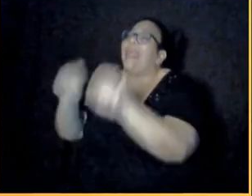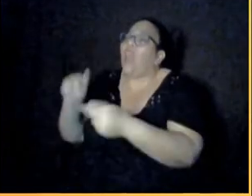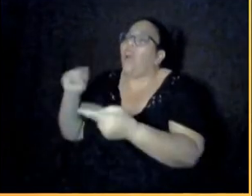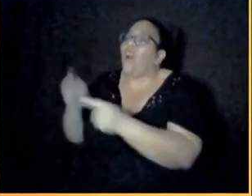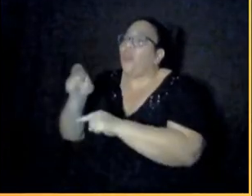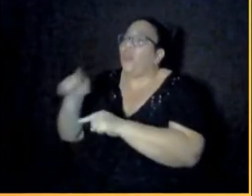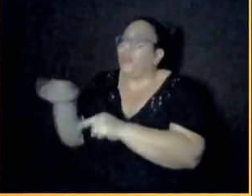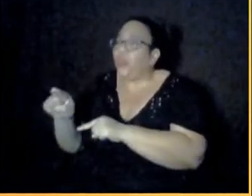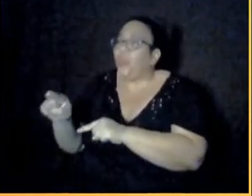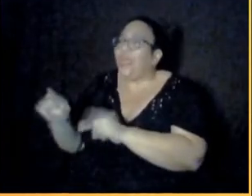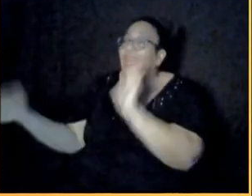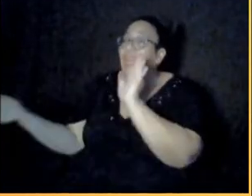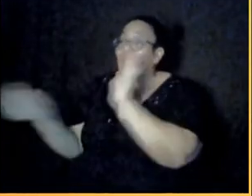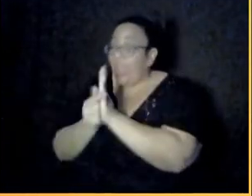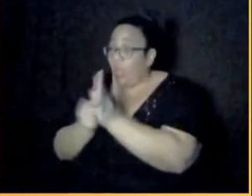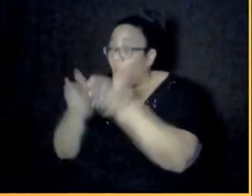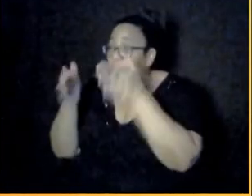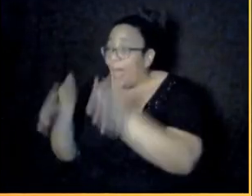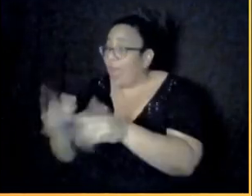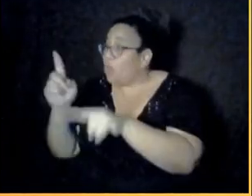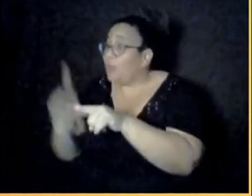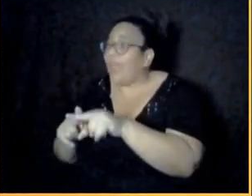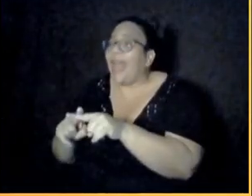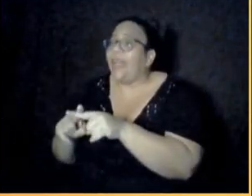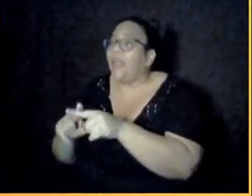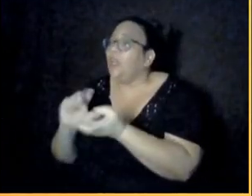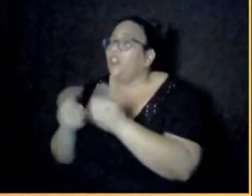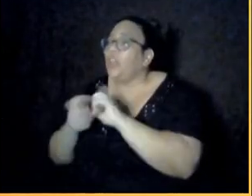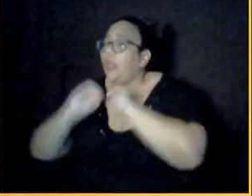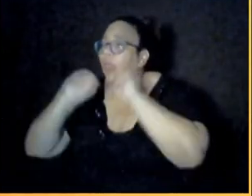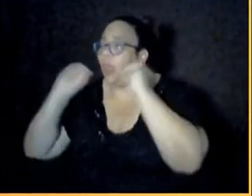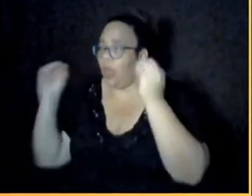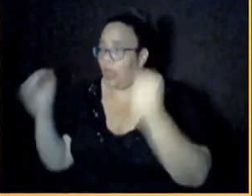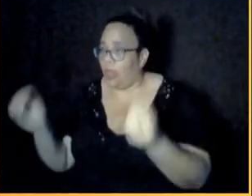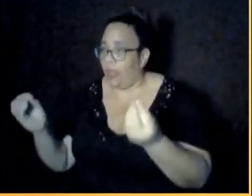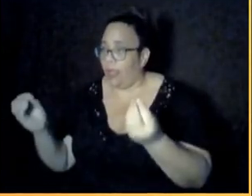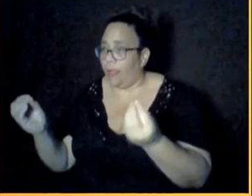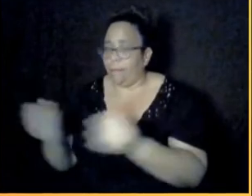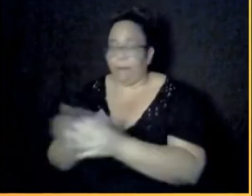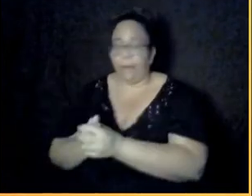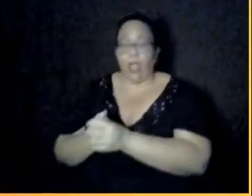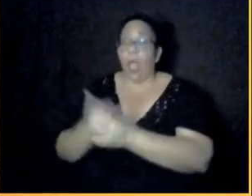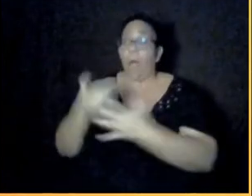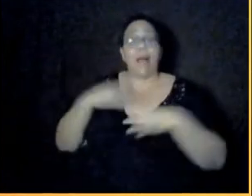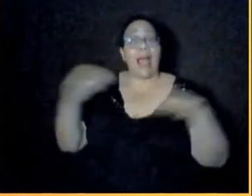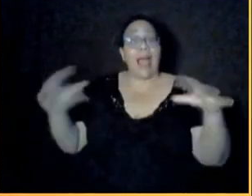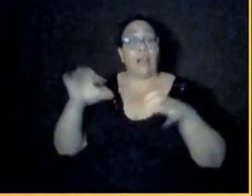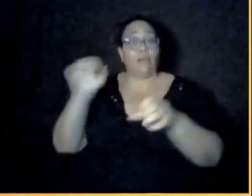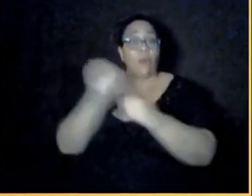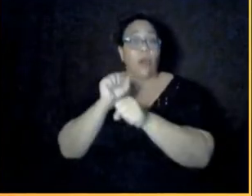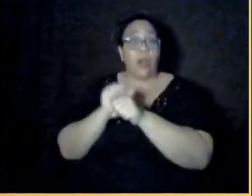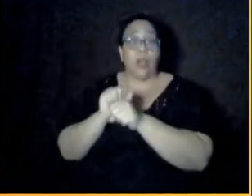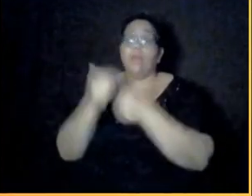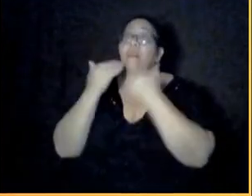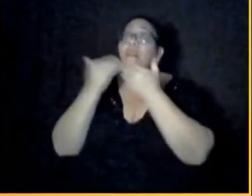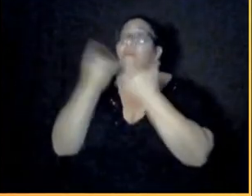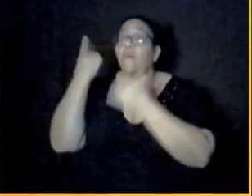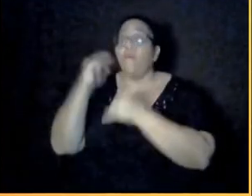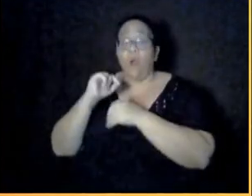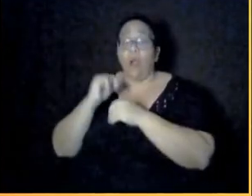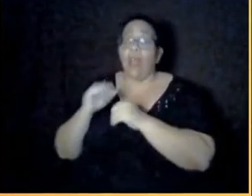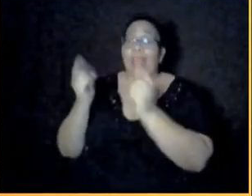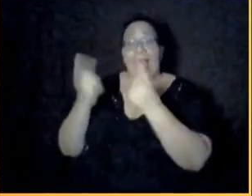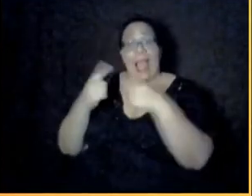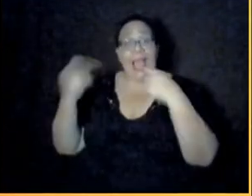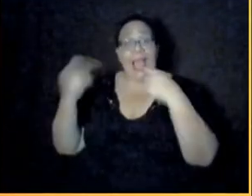that's legal and you can't do anything about it. Like, you know, like, just my activism work, I'm very grateful. I'm very grateful for the Anti-Violence